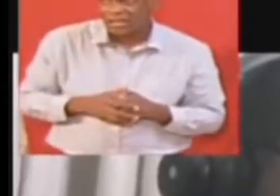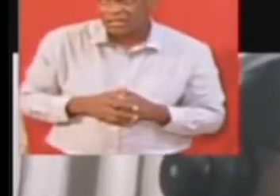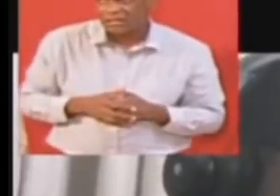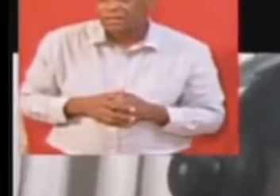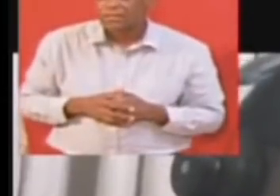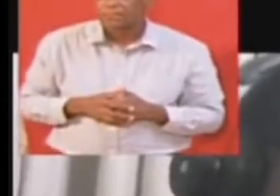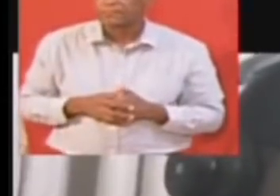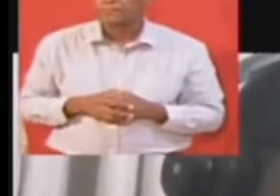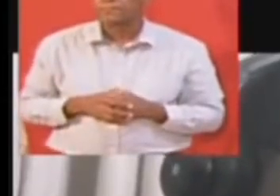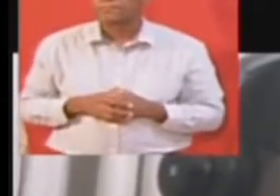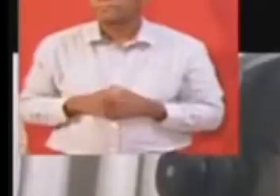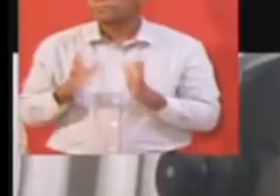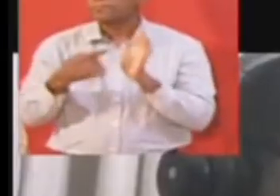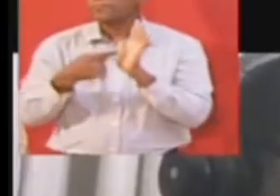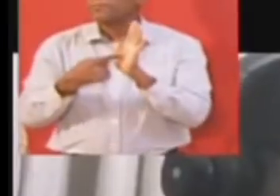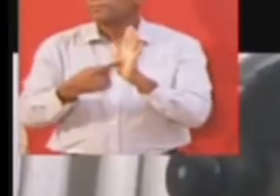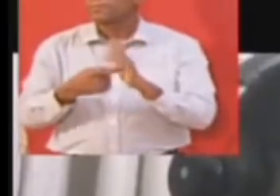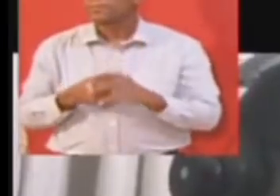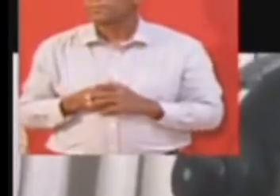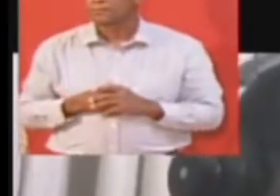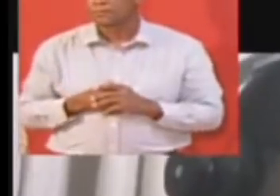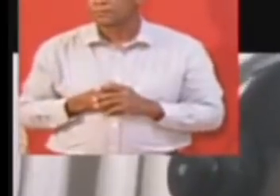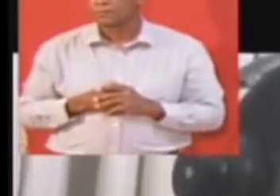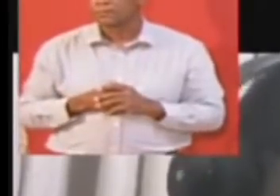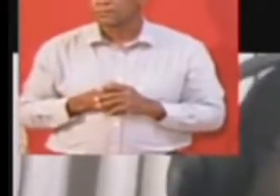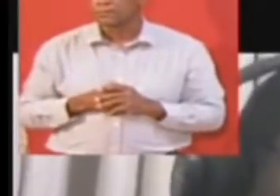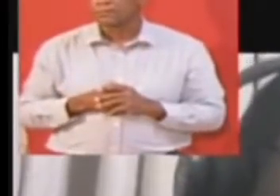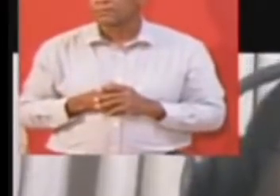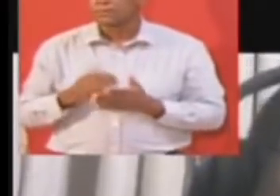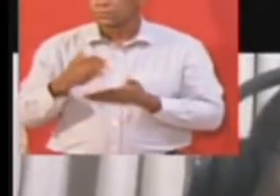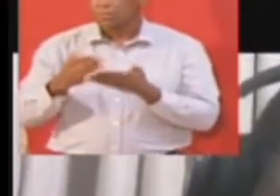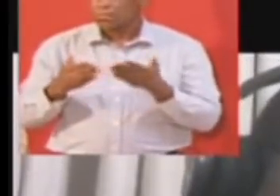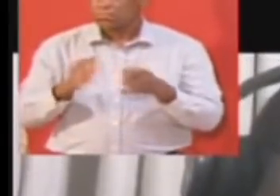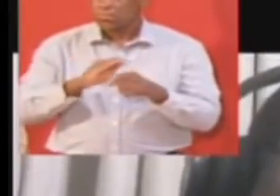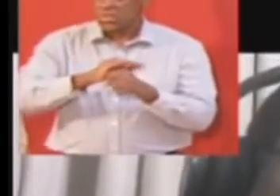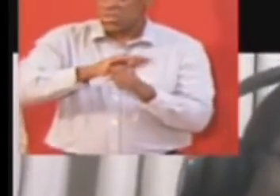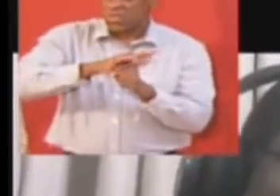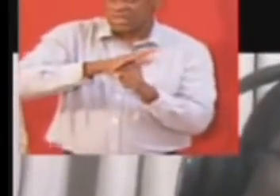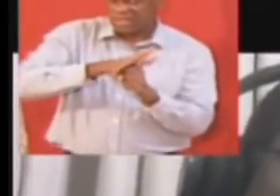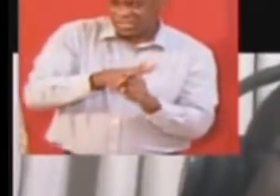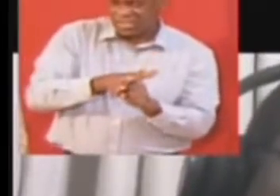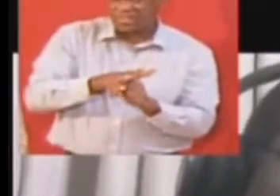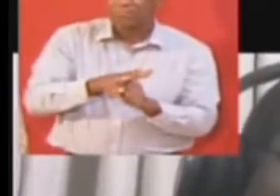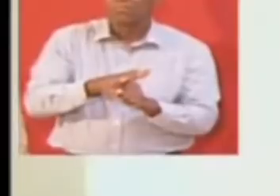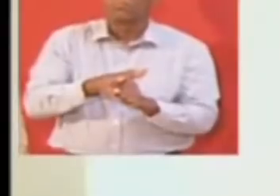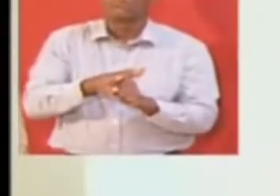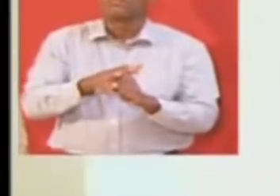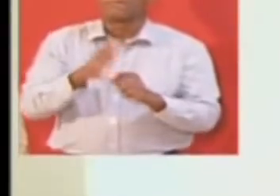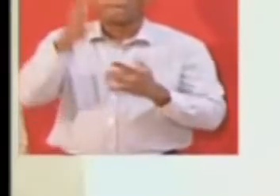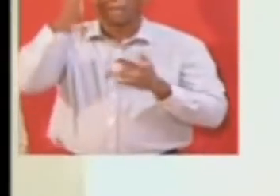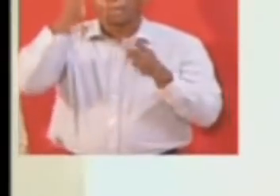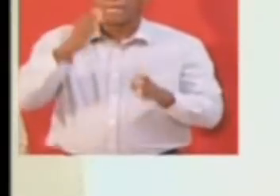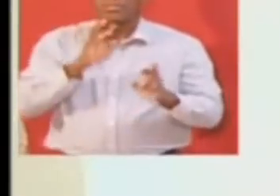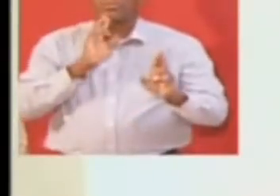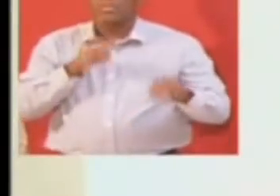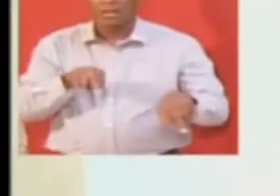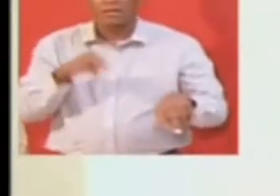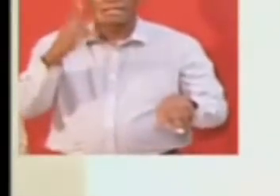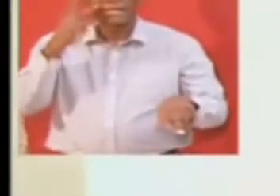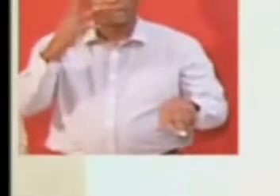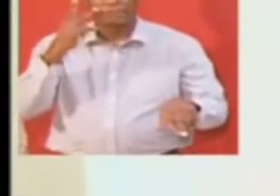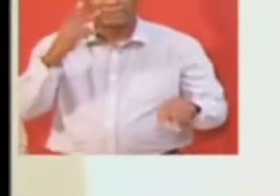some sorts. For example, I've seen it with the release of COVID-19 patient results. Thank you. Yeah, let me